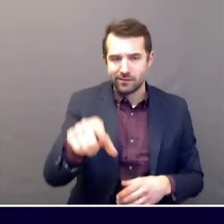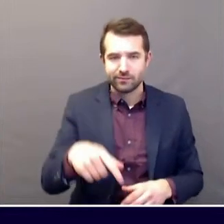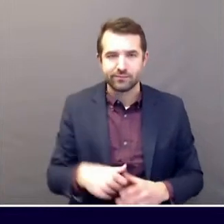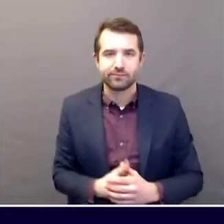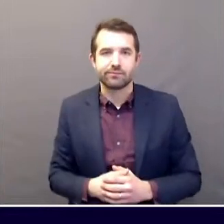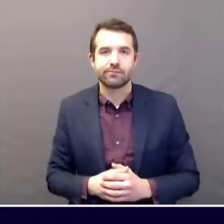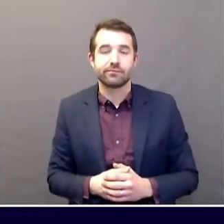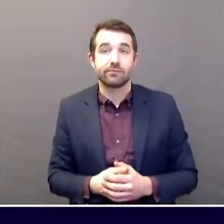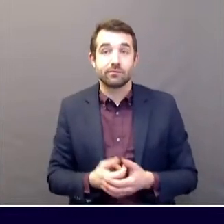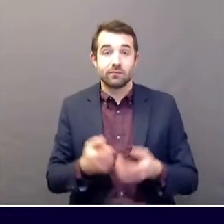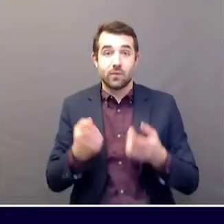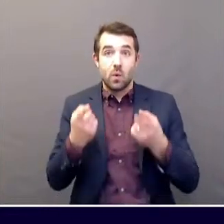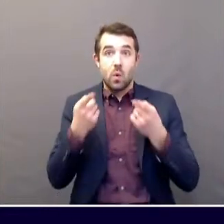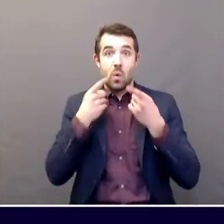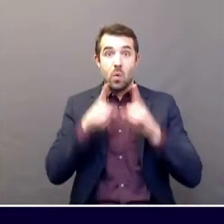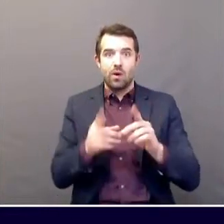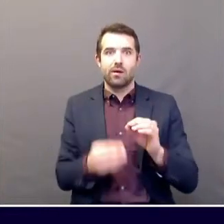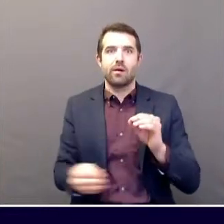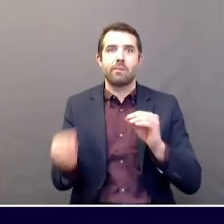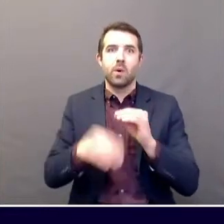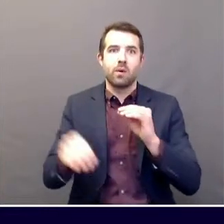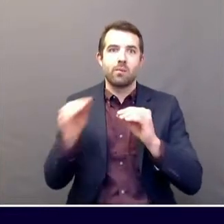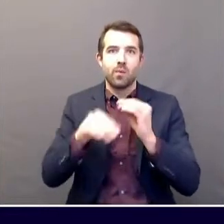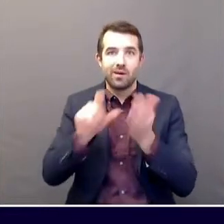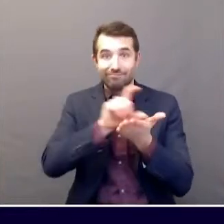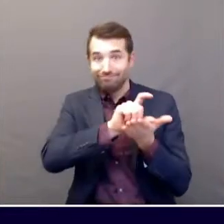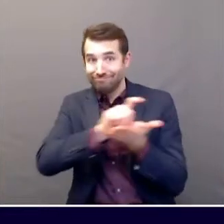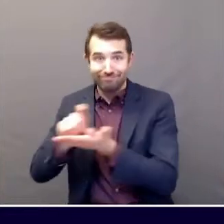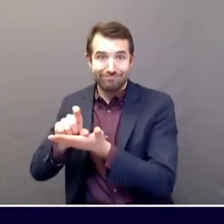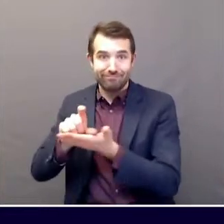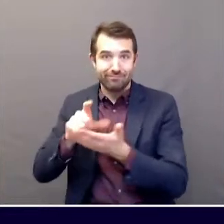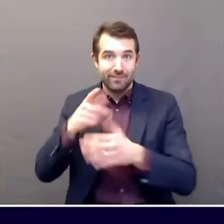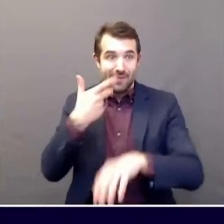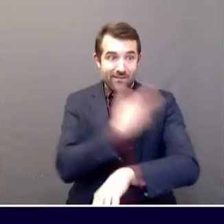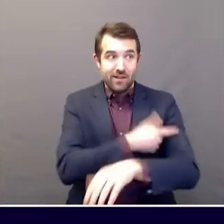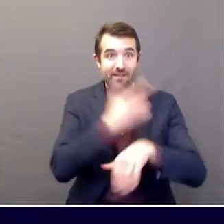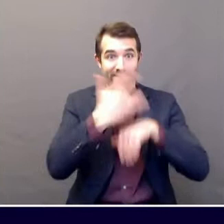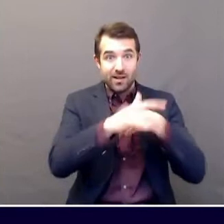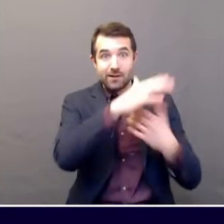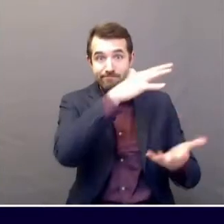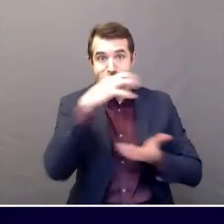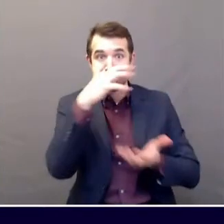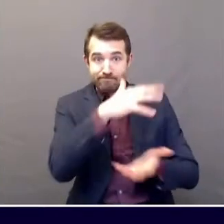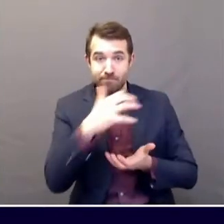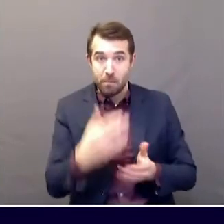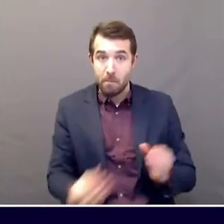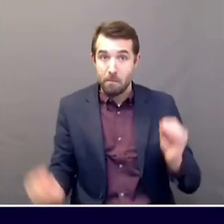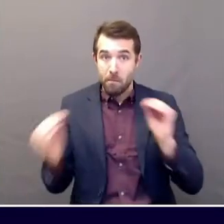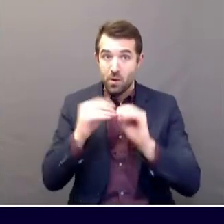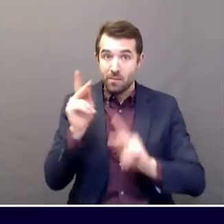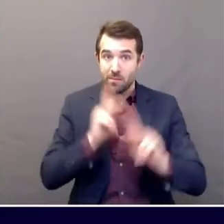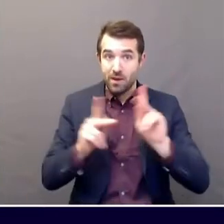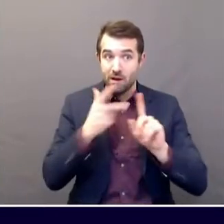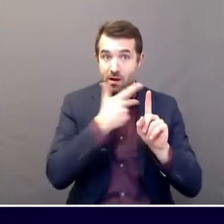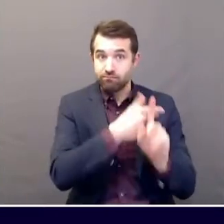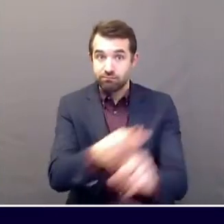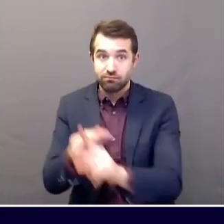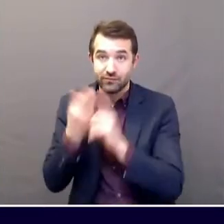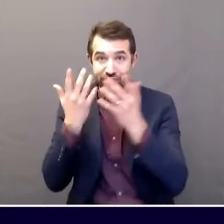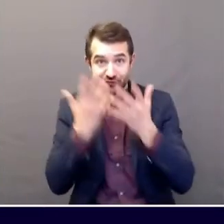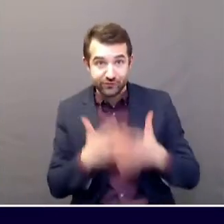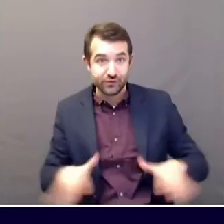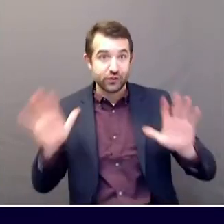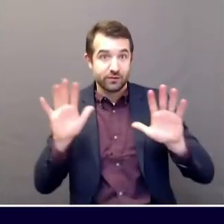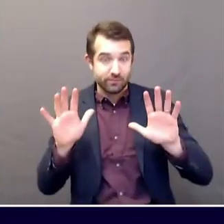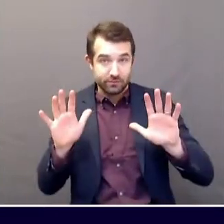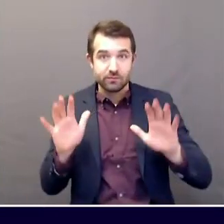been narrowed down, who might be predisposed to having an adverse reaction to the vaccine, if there are specific types of allergies. I